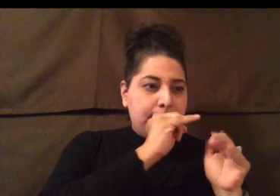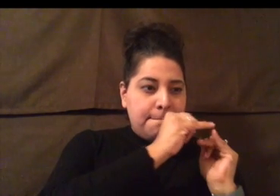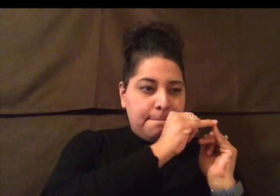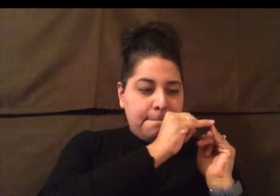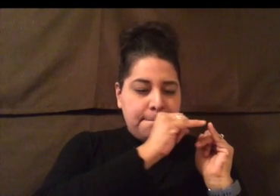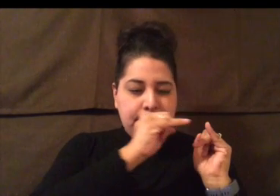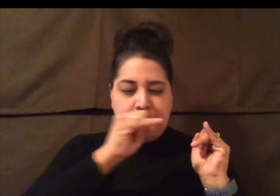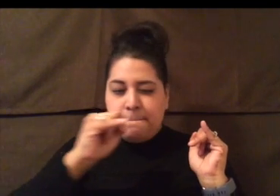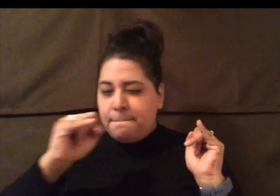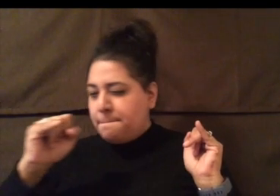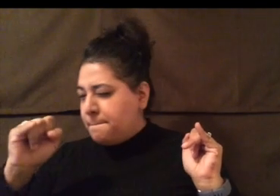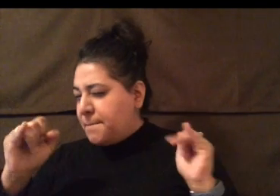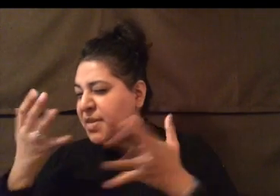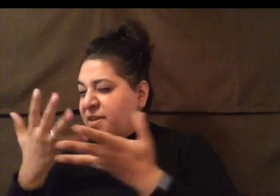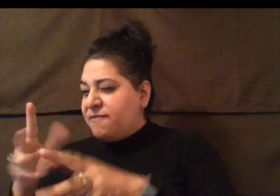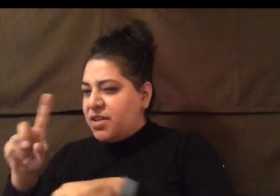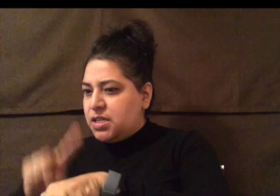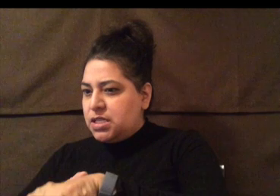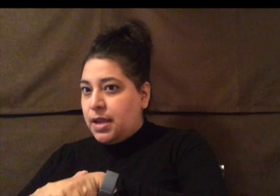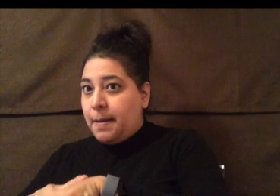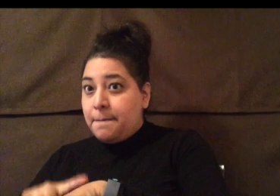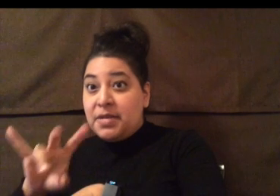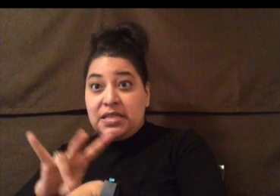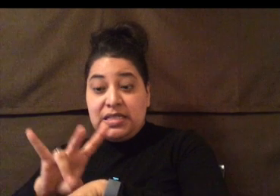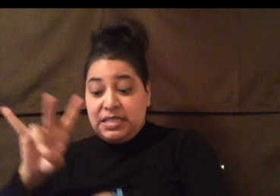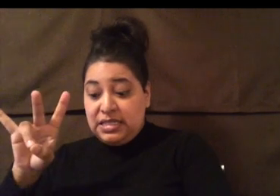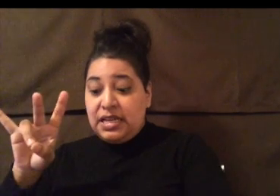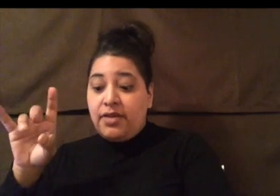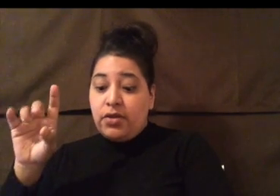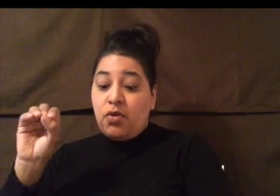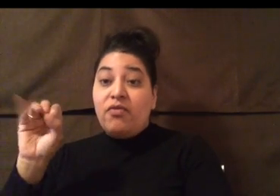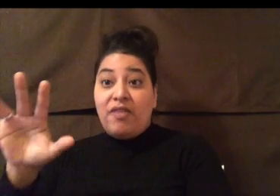Okay, I'm going to put my beginning time,